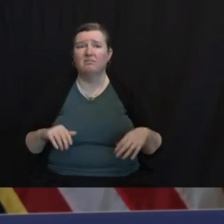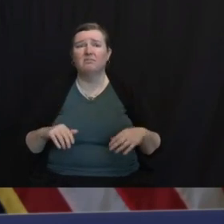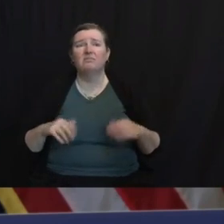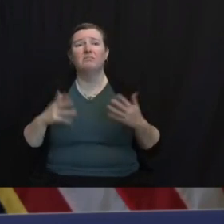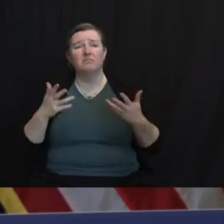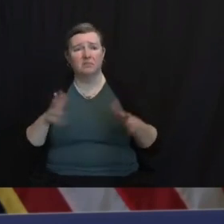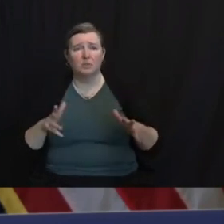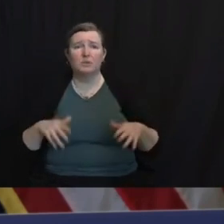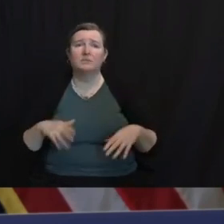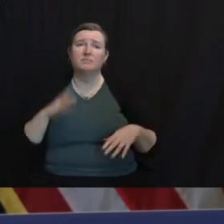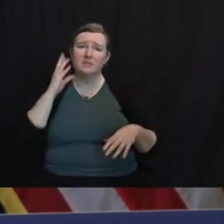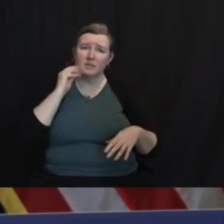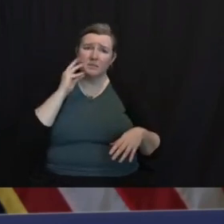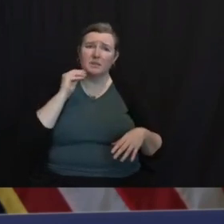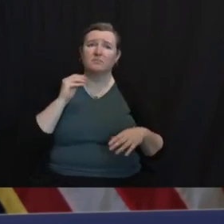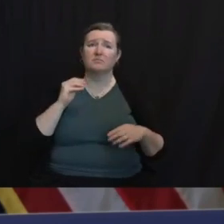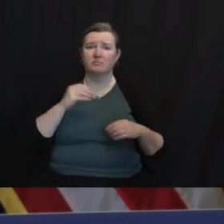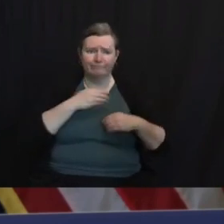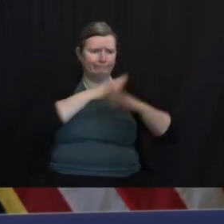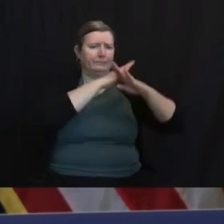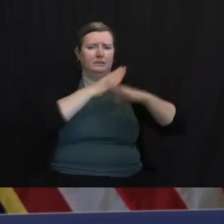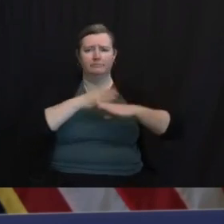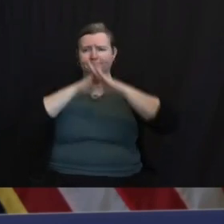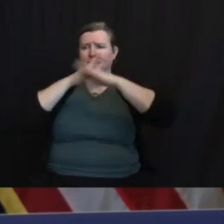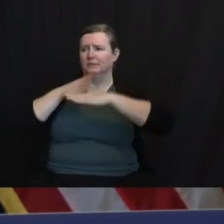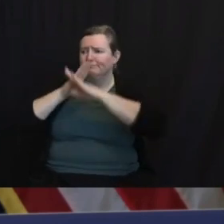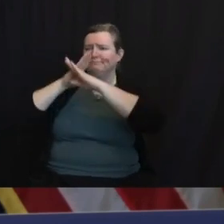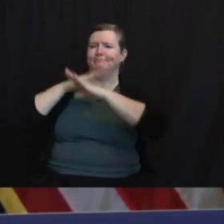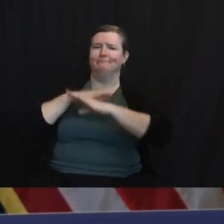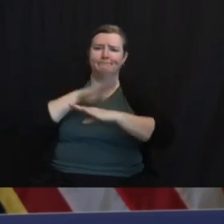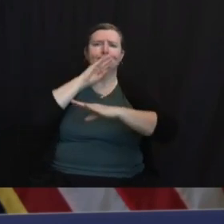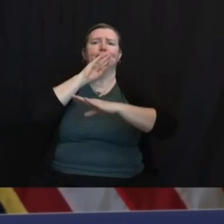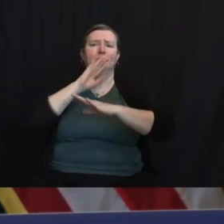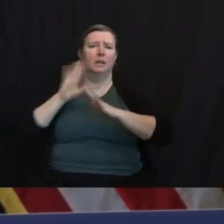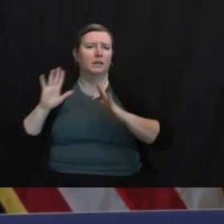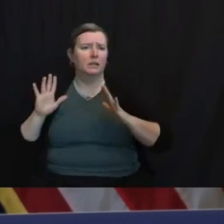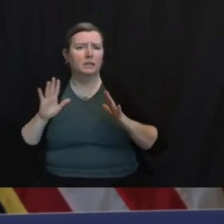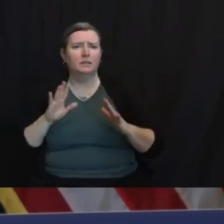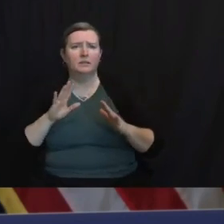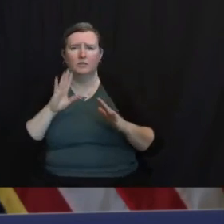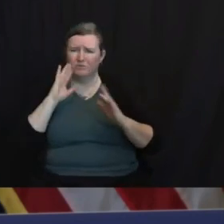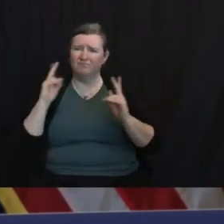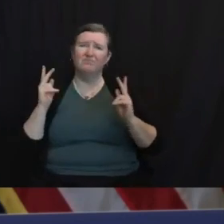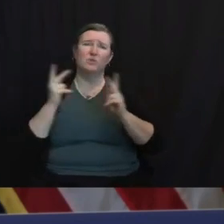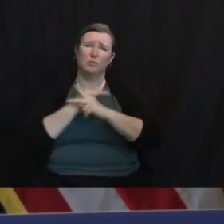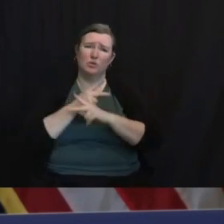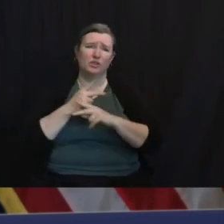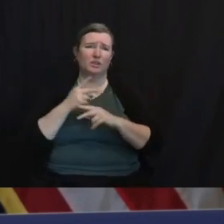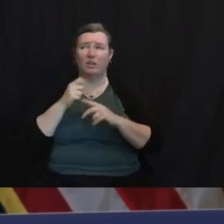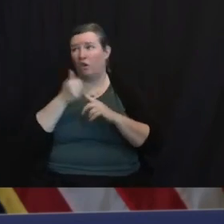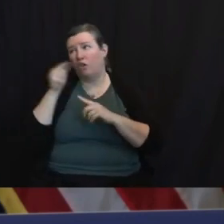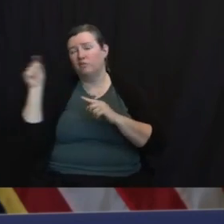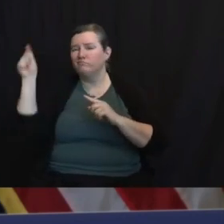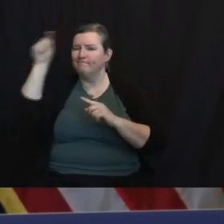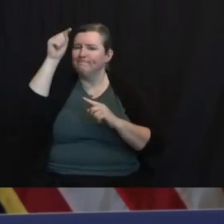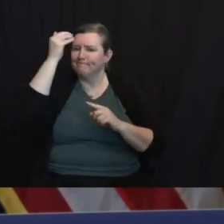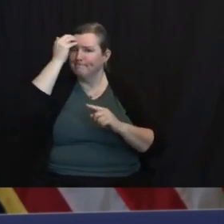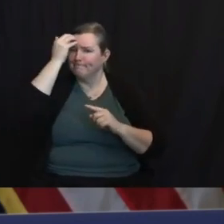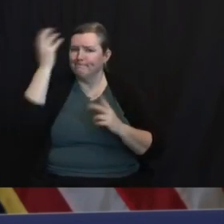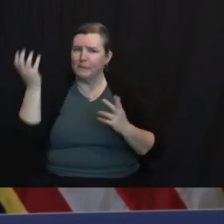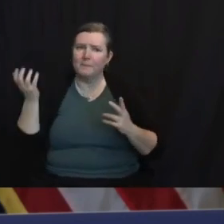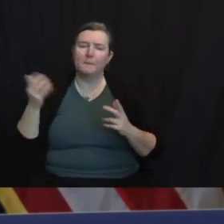hurdles of unlocking their full potential will likely bear the brunt of these impacts. Students with